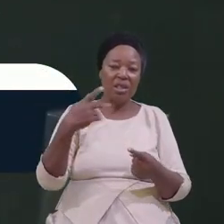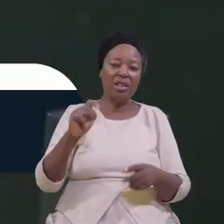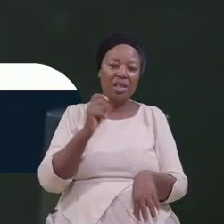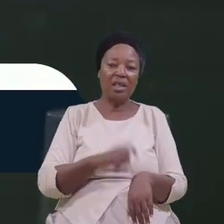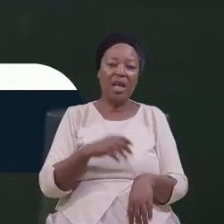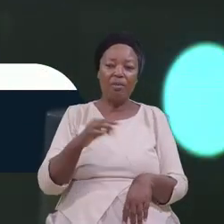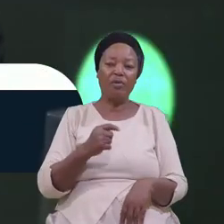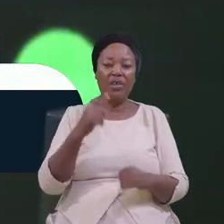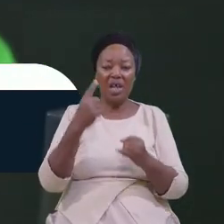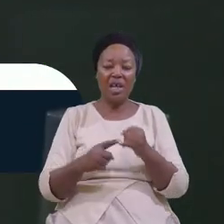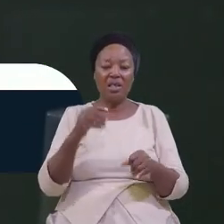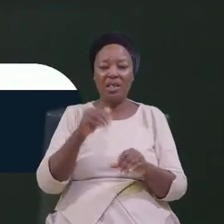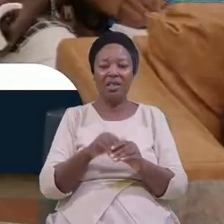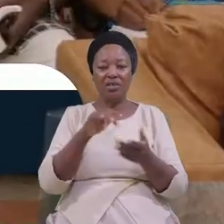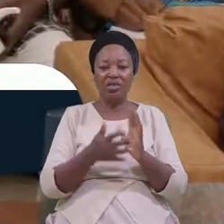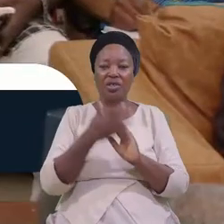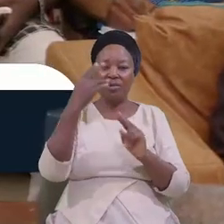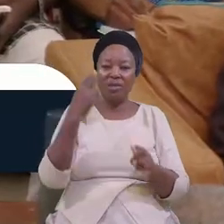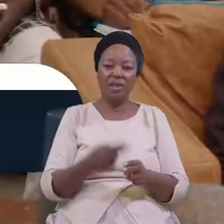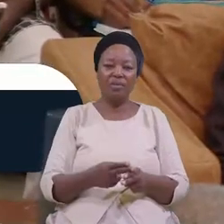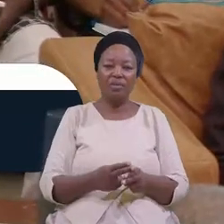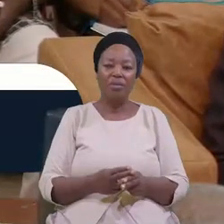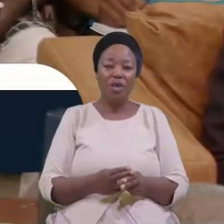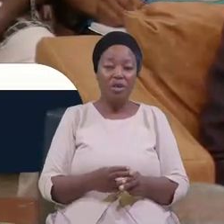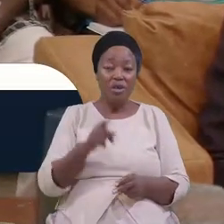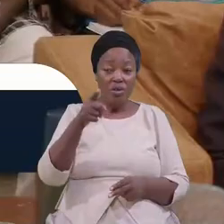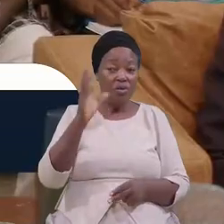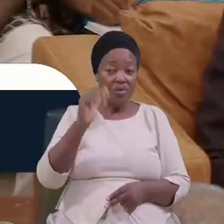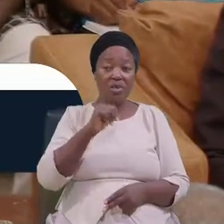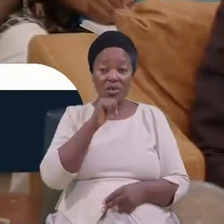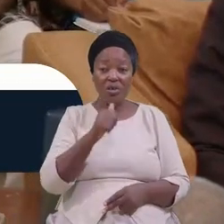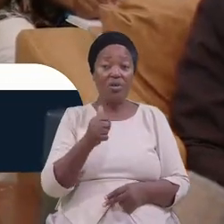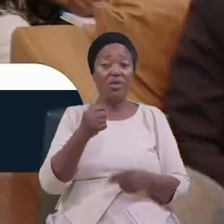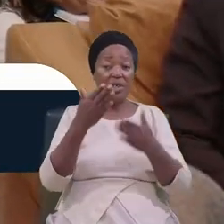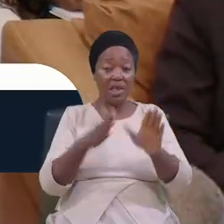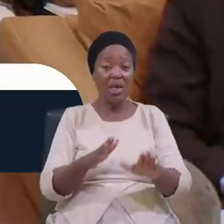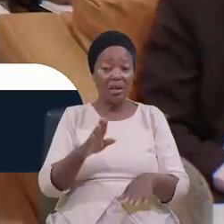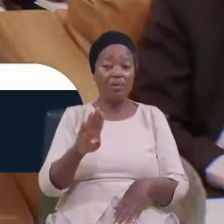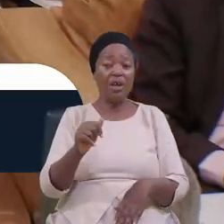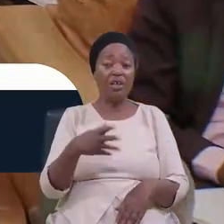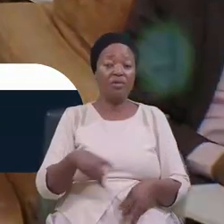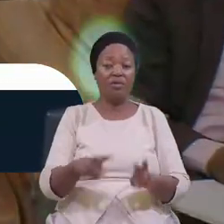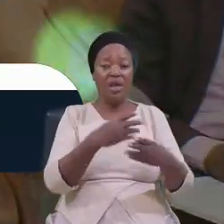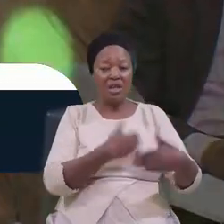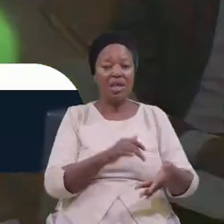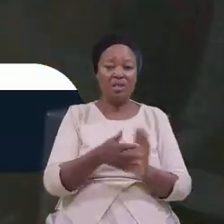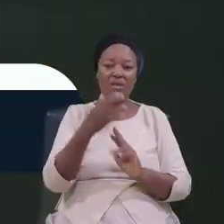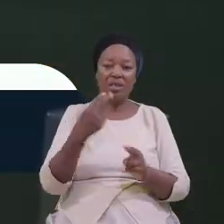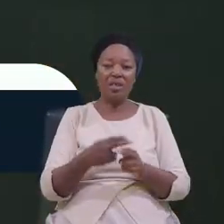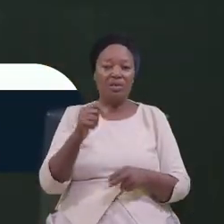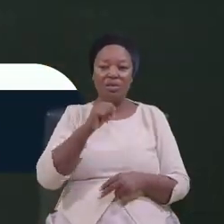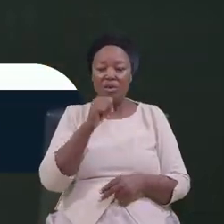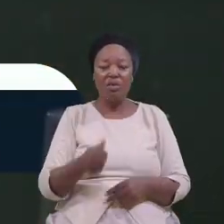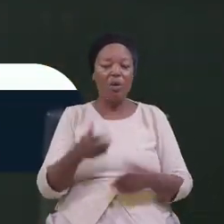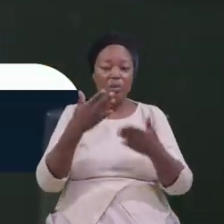the end, in Jesus' name. You will not die by the wayside. You will not perish